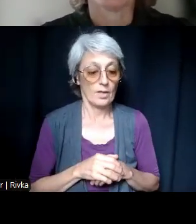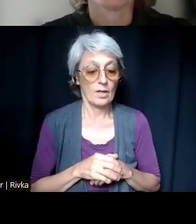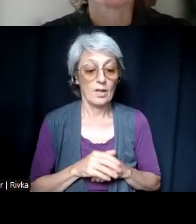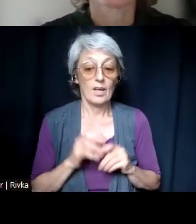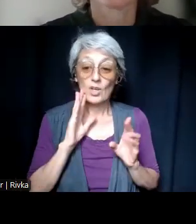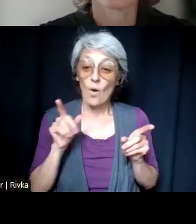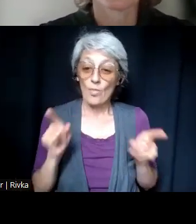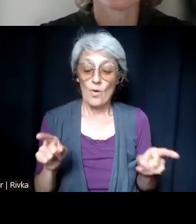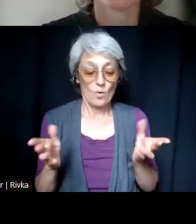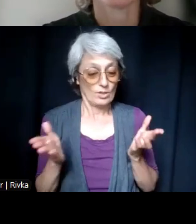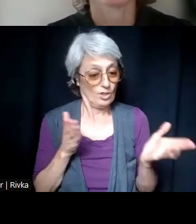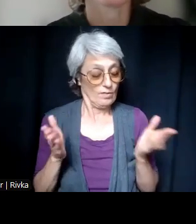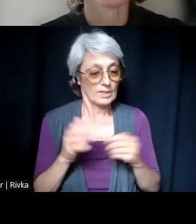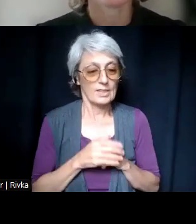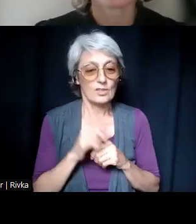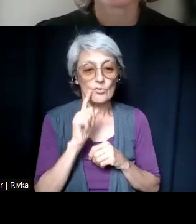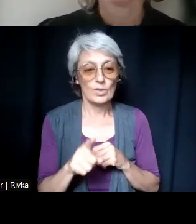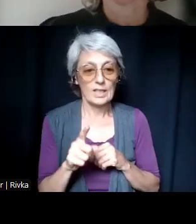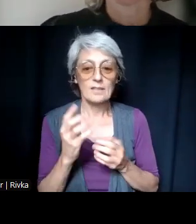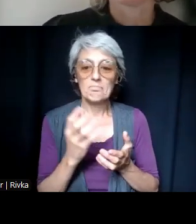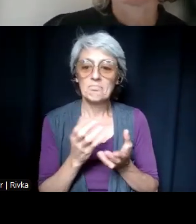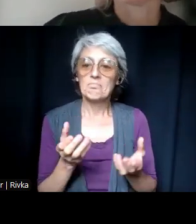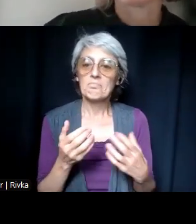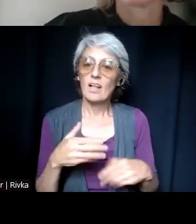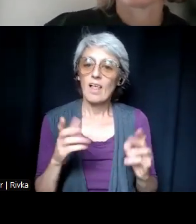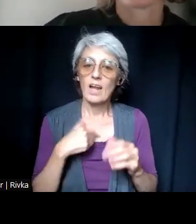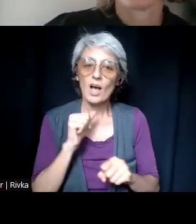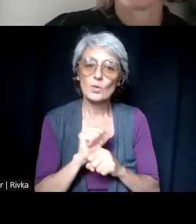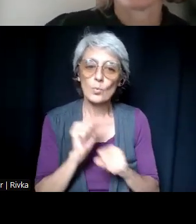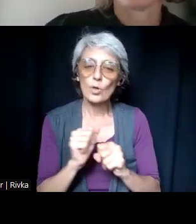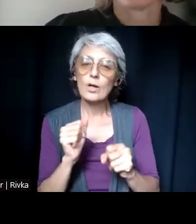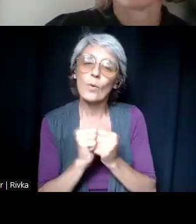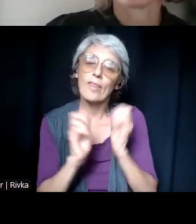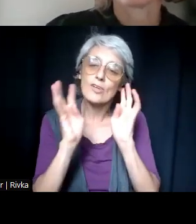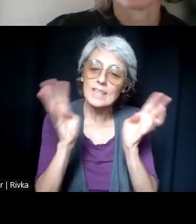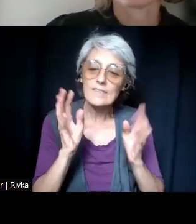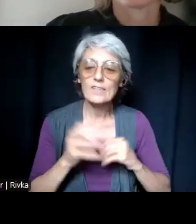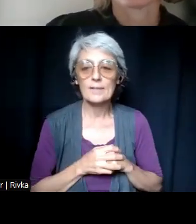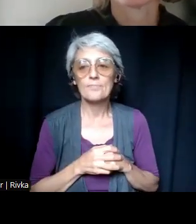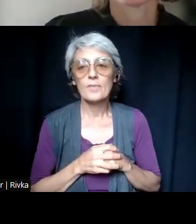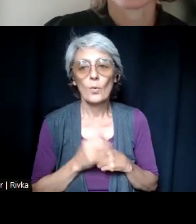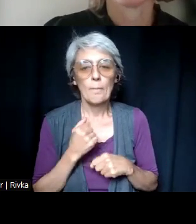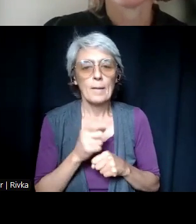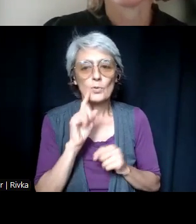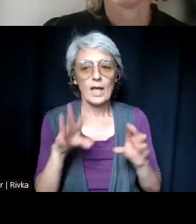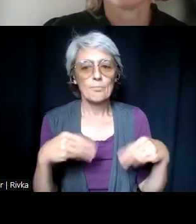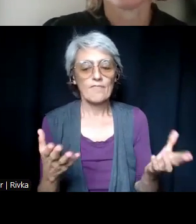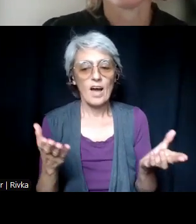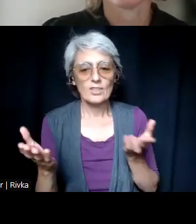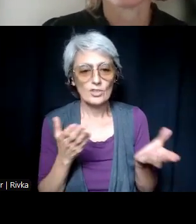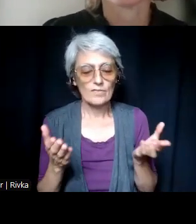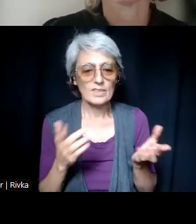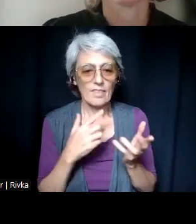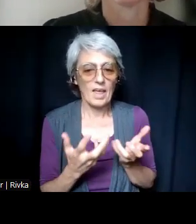to work in a creative way to make sure that we can provide services that meet the